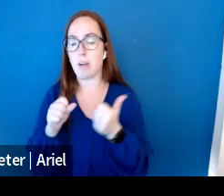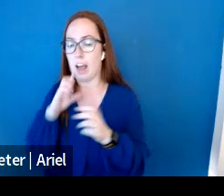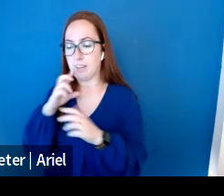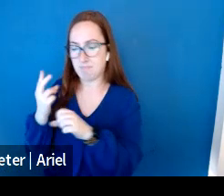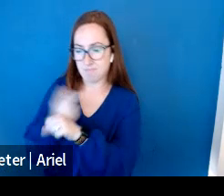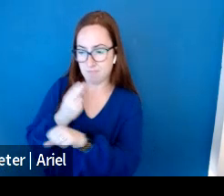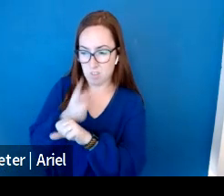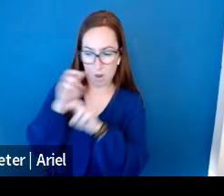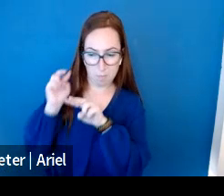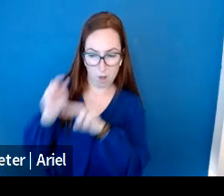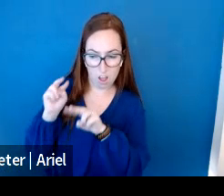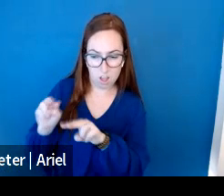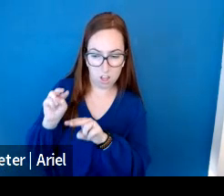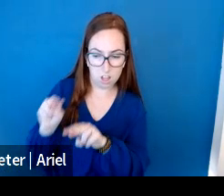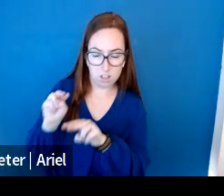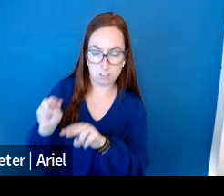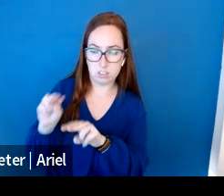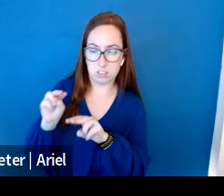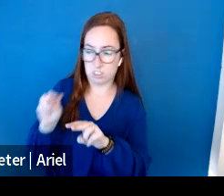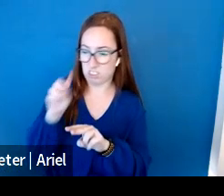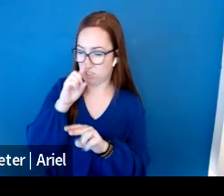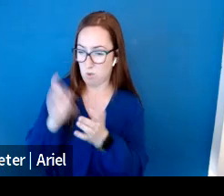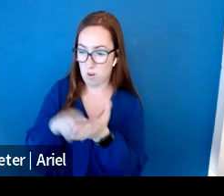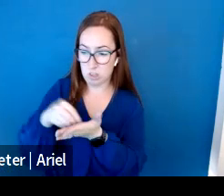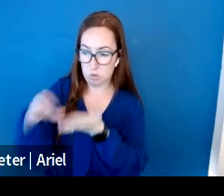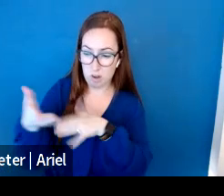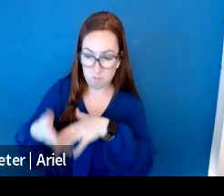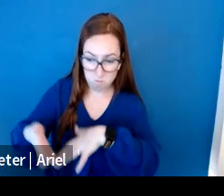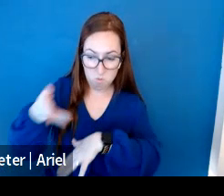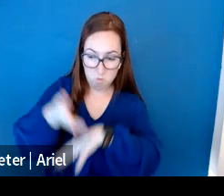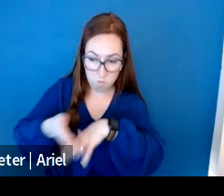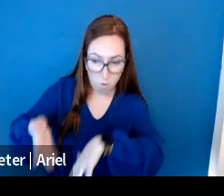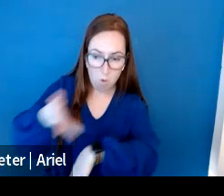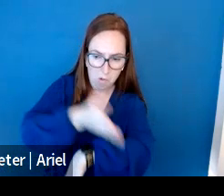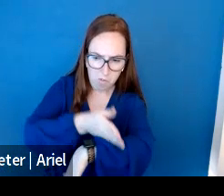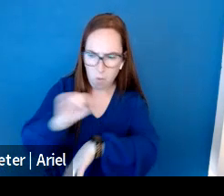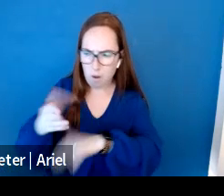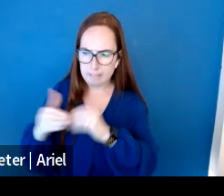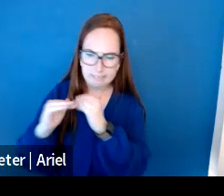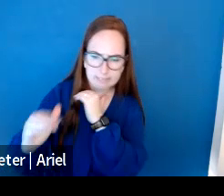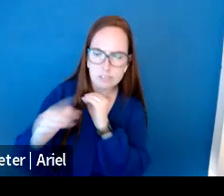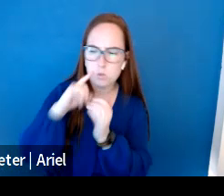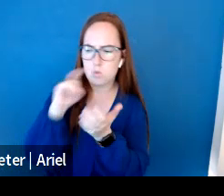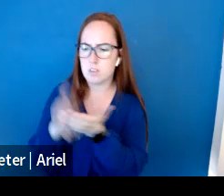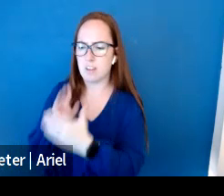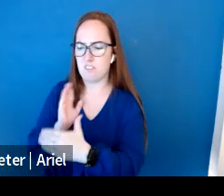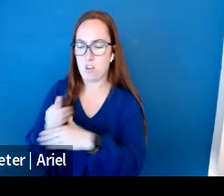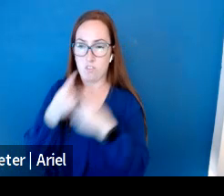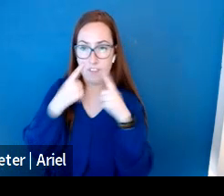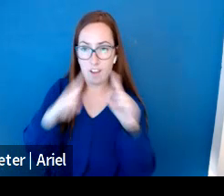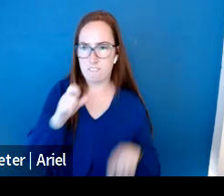progress monitor, to track the student improvement, and to judge the effectiveness of the